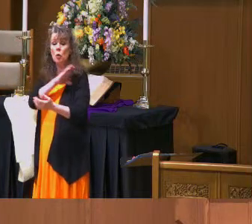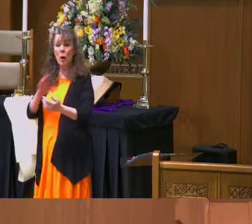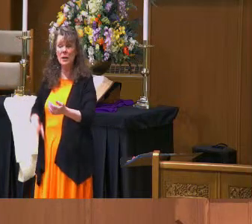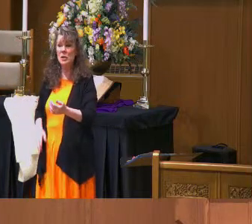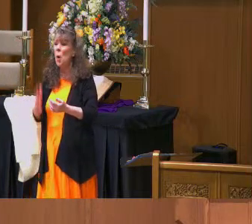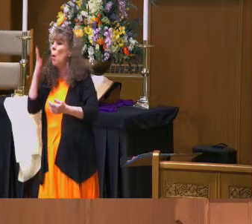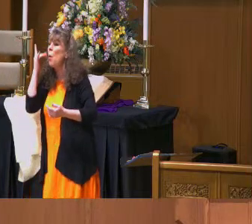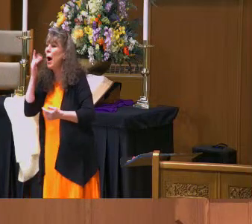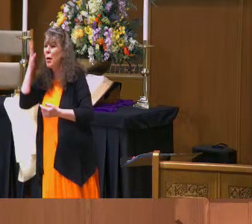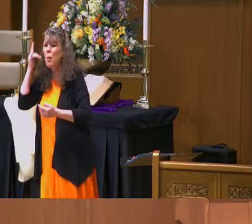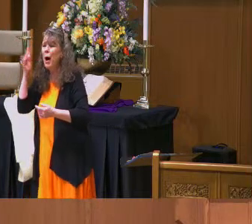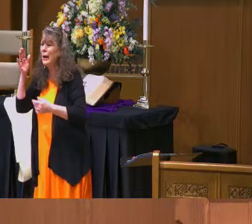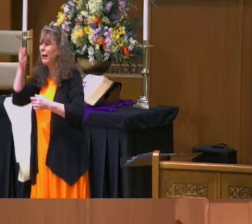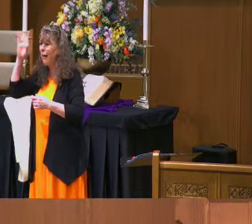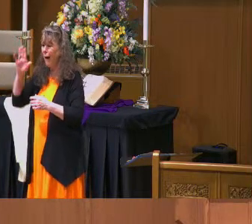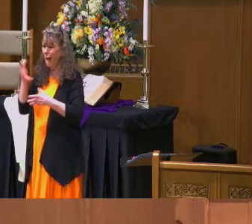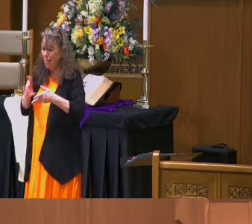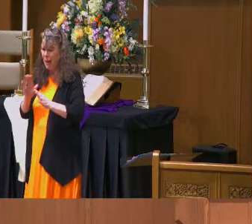Why did God do this?